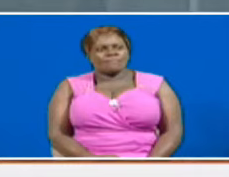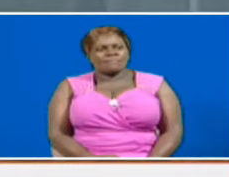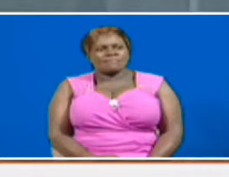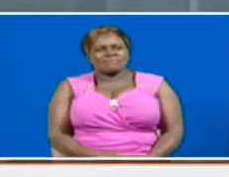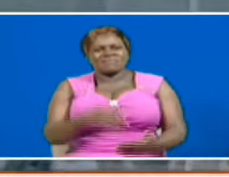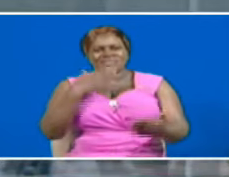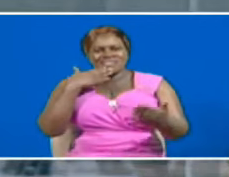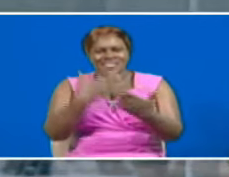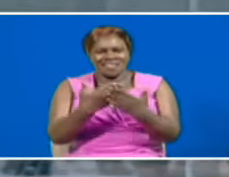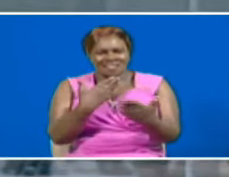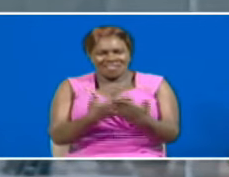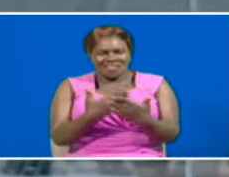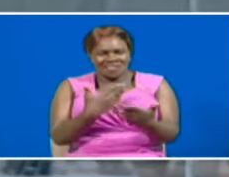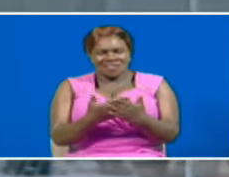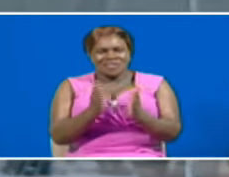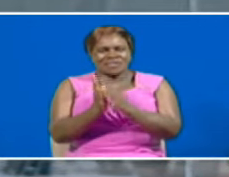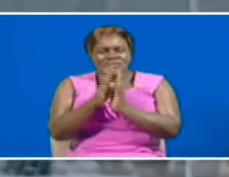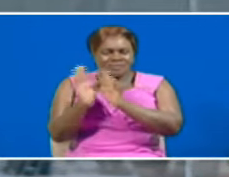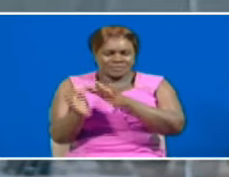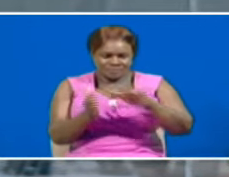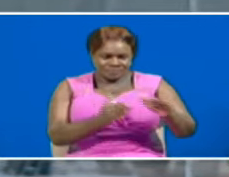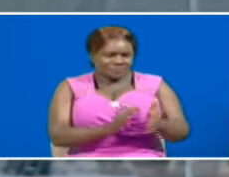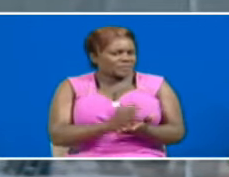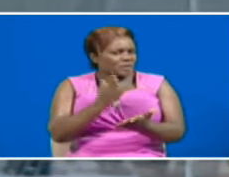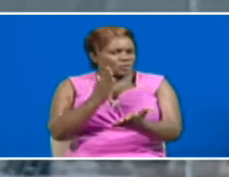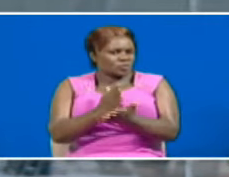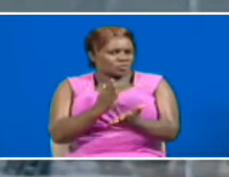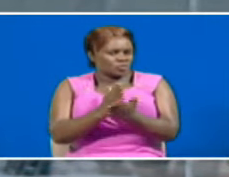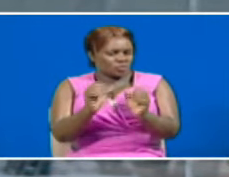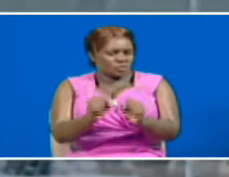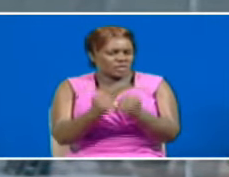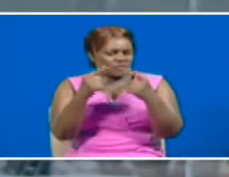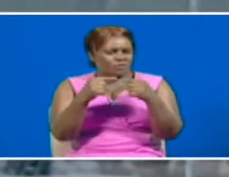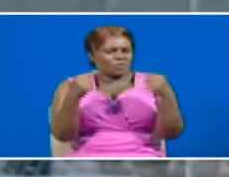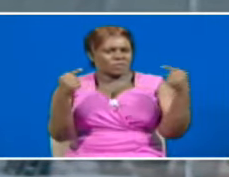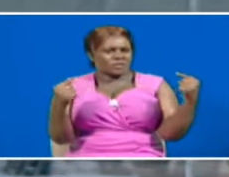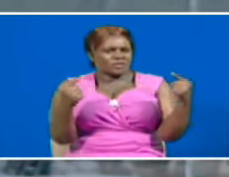Well, thanks, Chanji, for that light story. Moving on, despite stiff opposition from local communities,